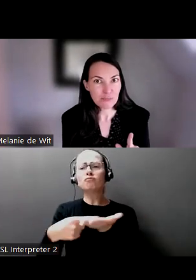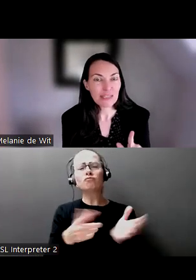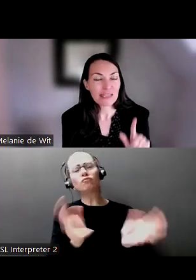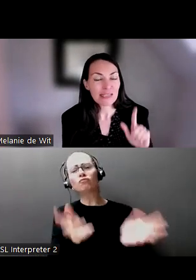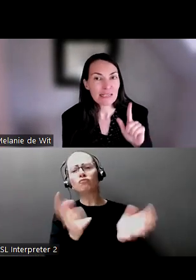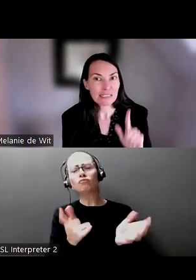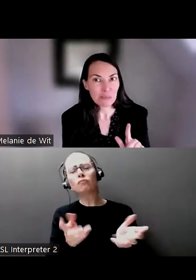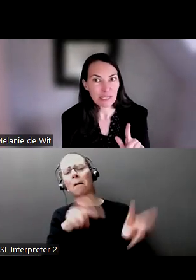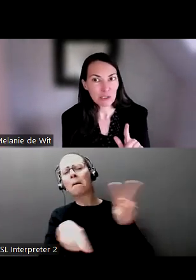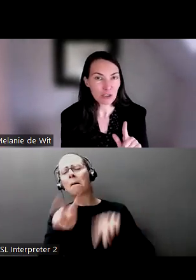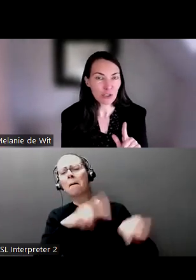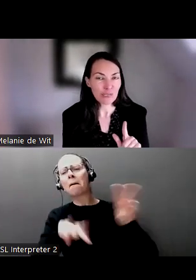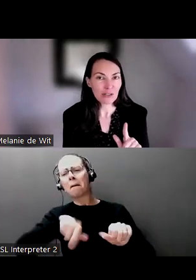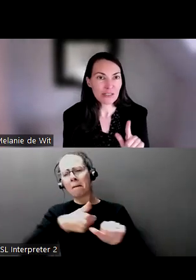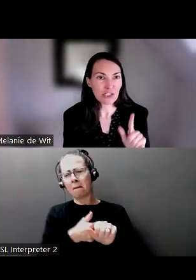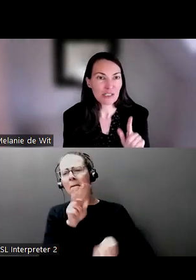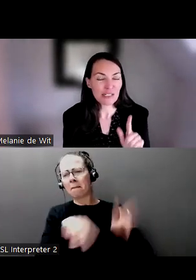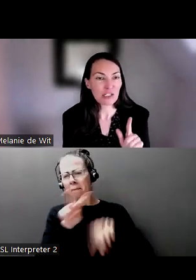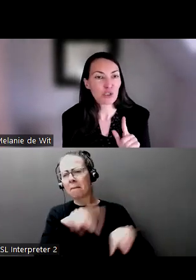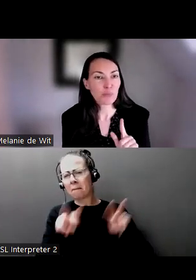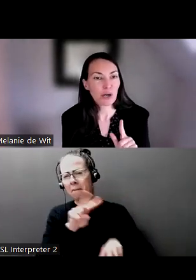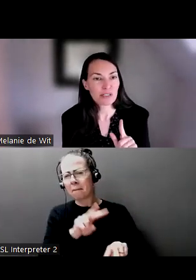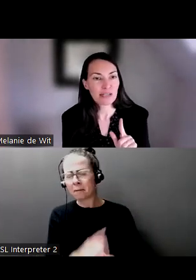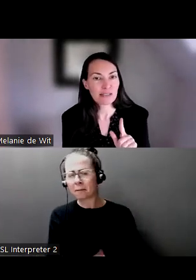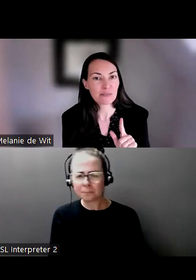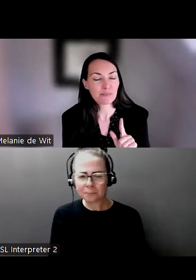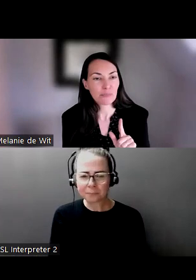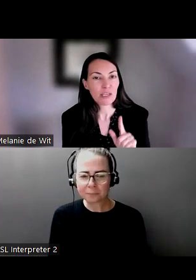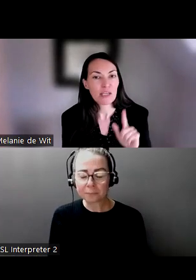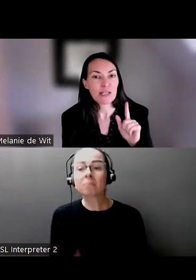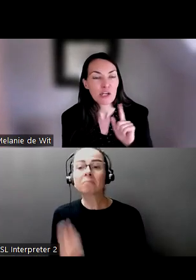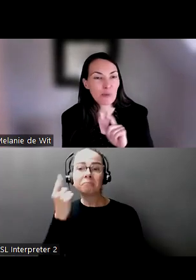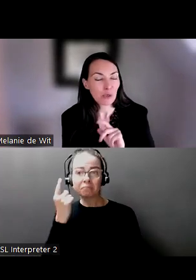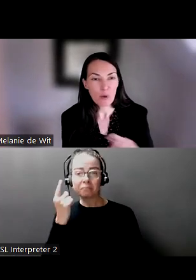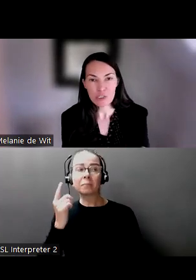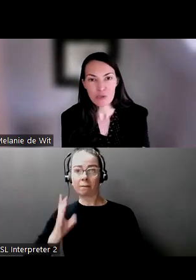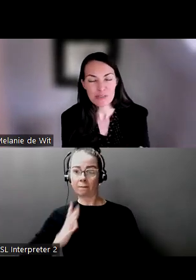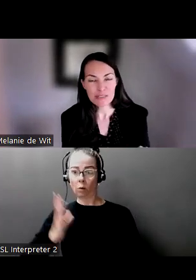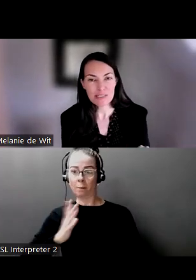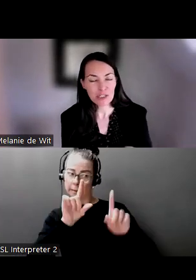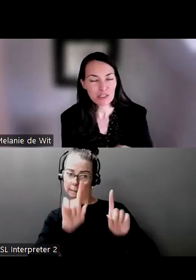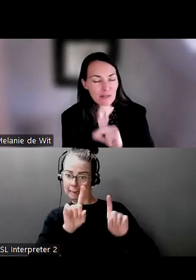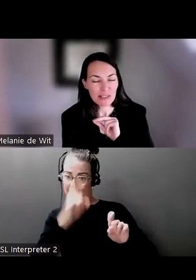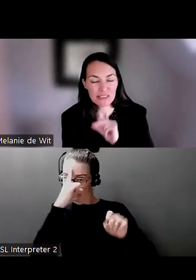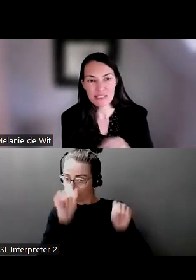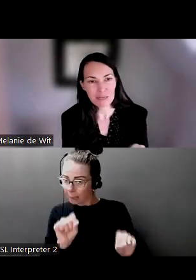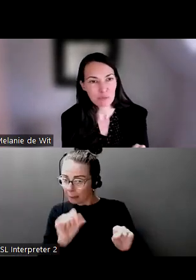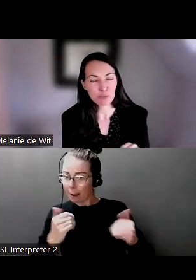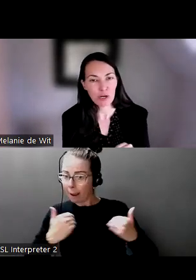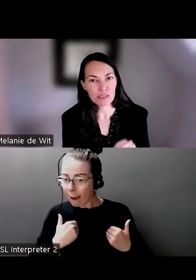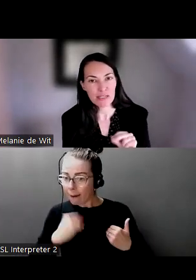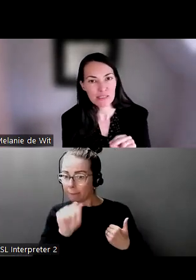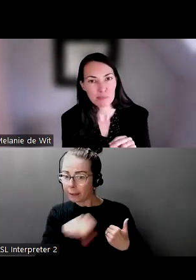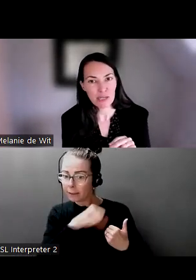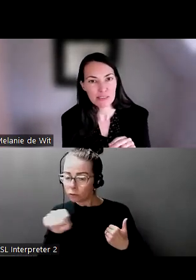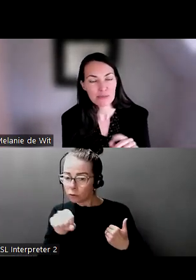decisions, to make long-term care decisions, is a two-part test. No matter what treatment decision, this same